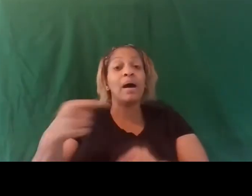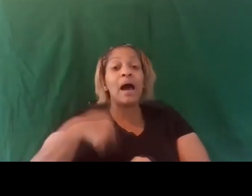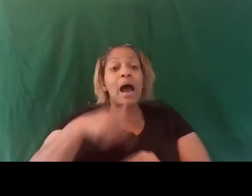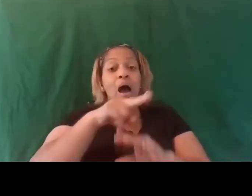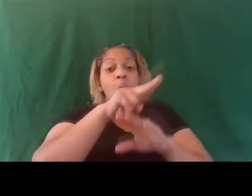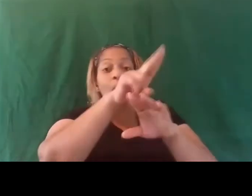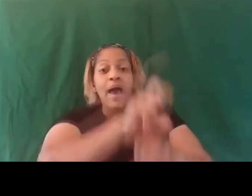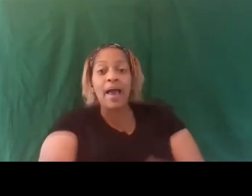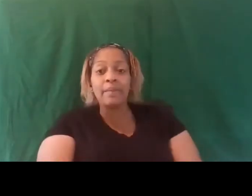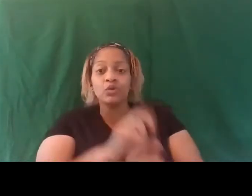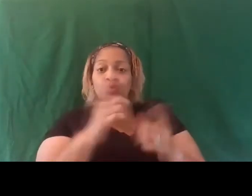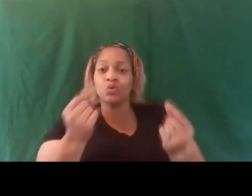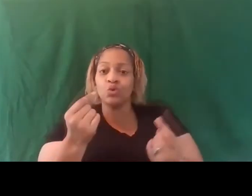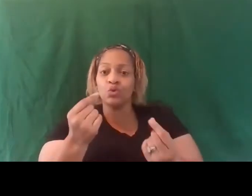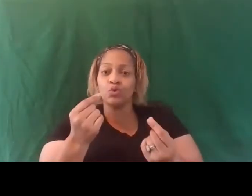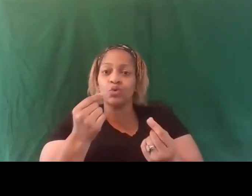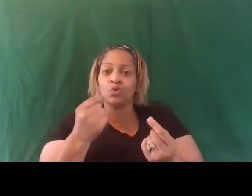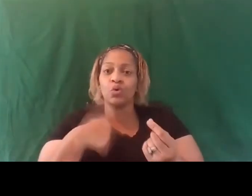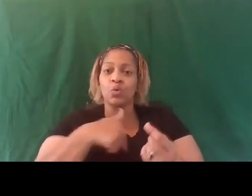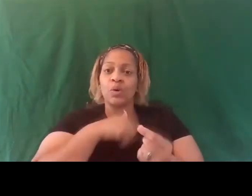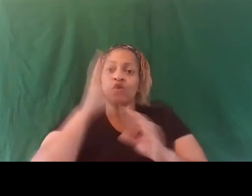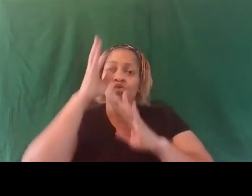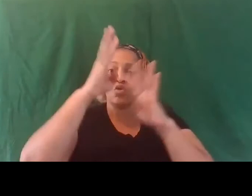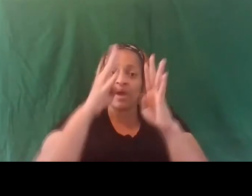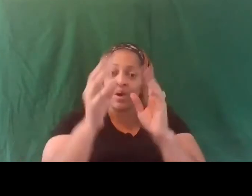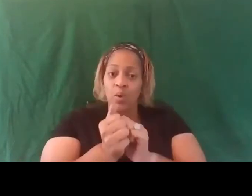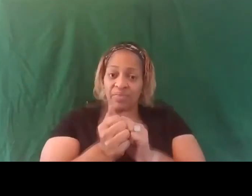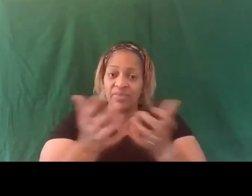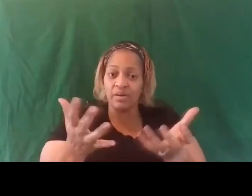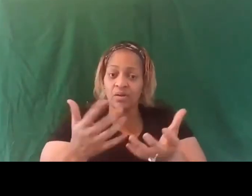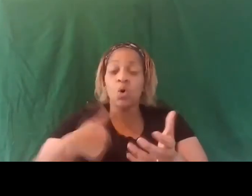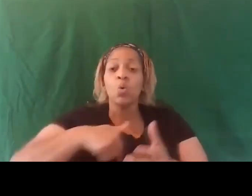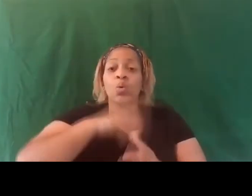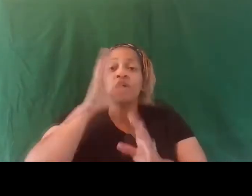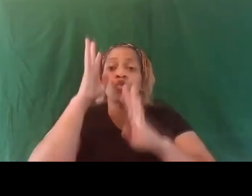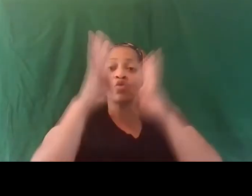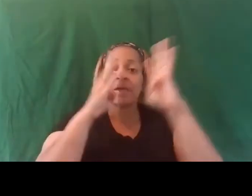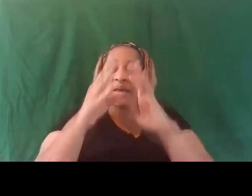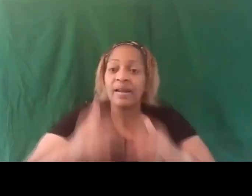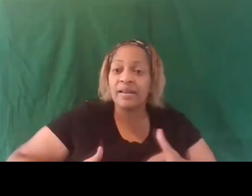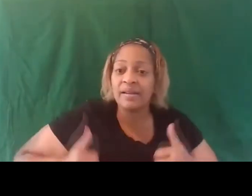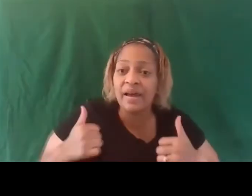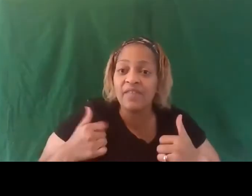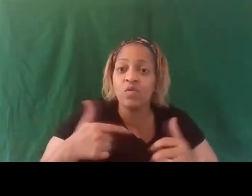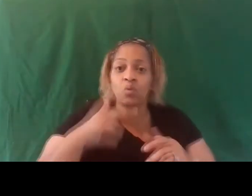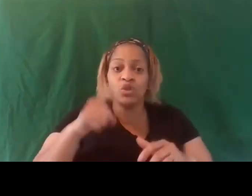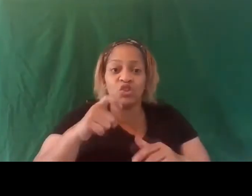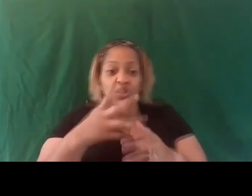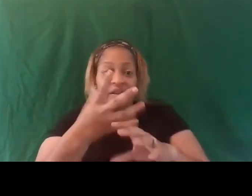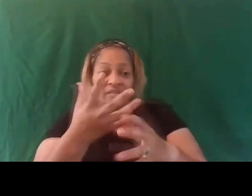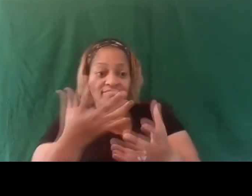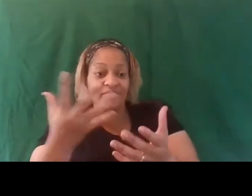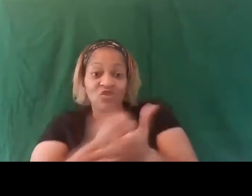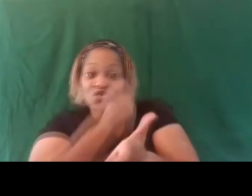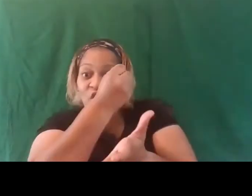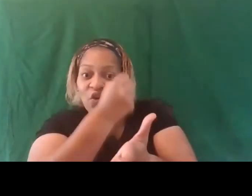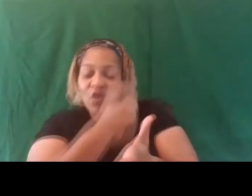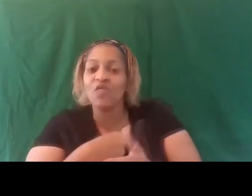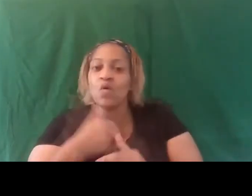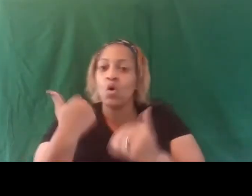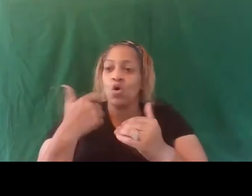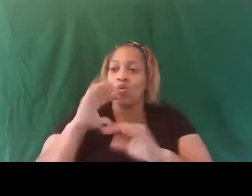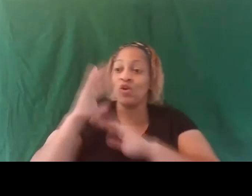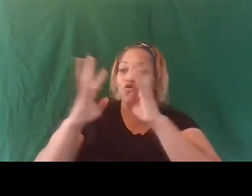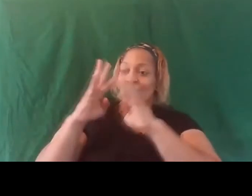are we creating with them? Are we creating the life we desire and deserve? Are we creating limitation? Are